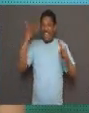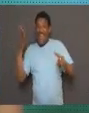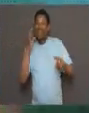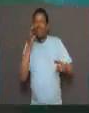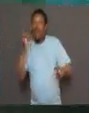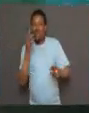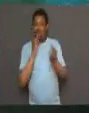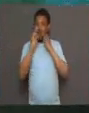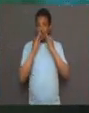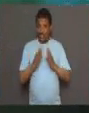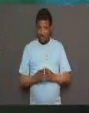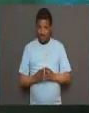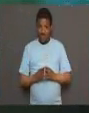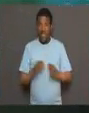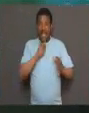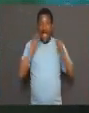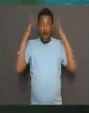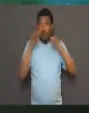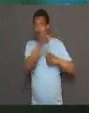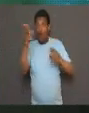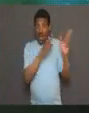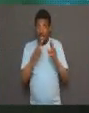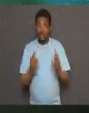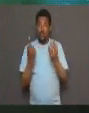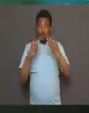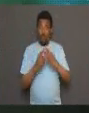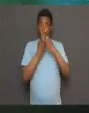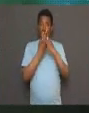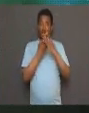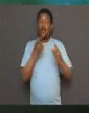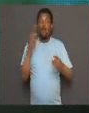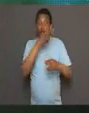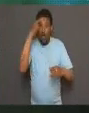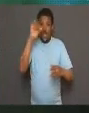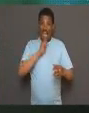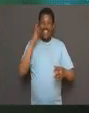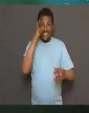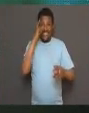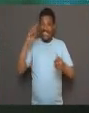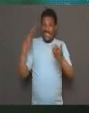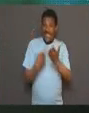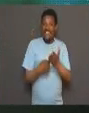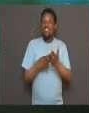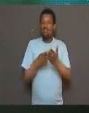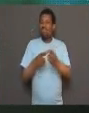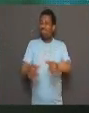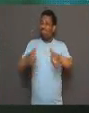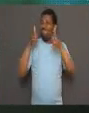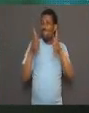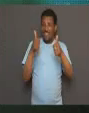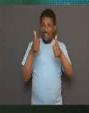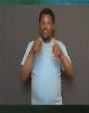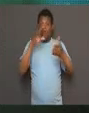information. I hope you are ready to begin, because I think this is going to be a very